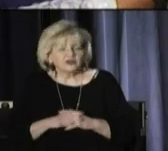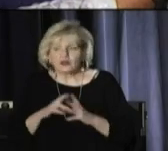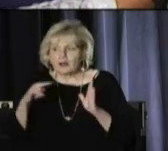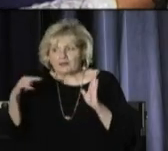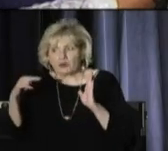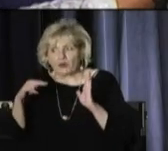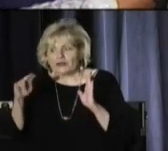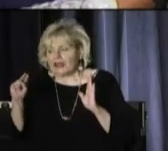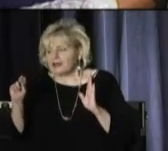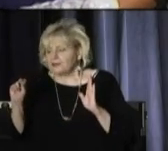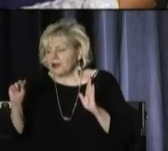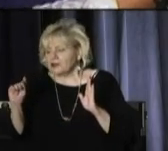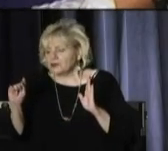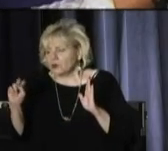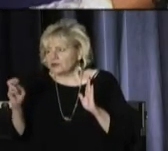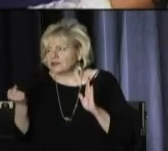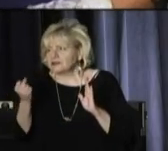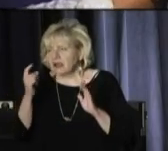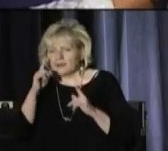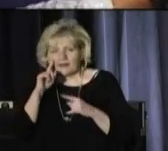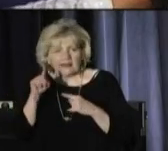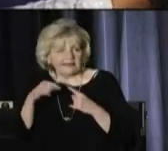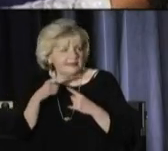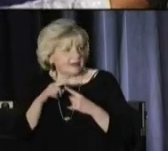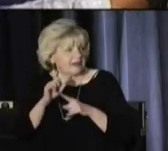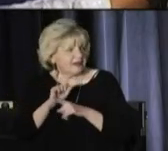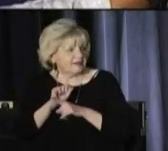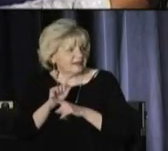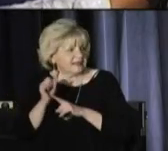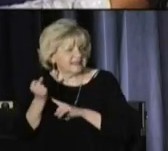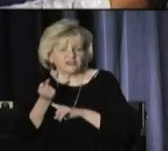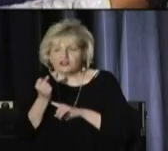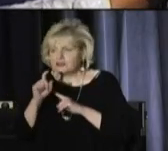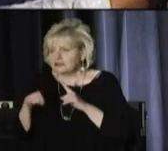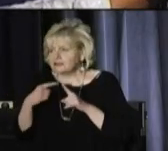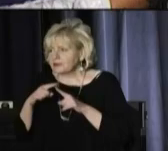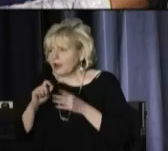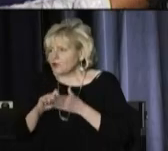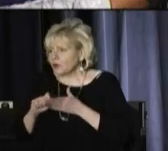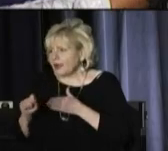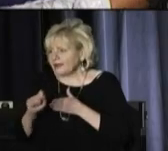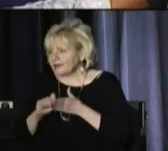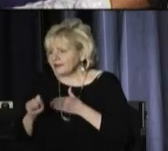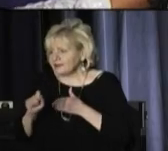so I'm thinking about the conditions necessary for writing, especially like,